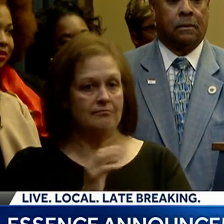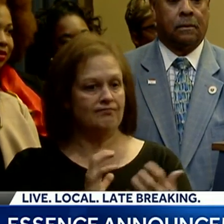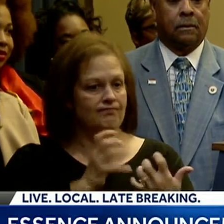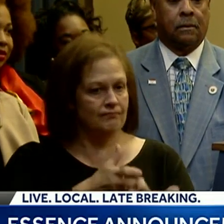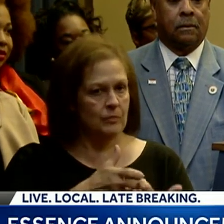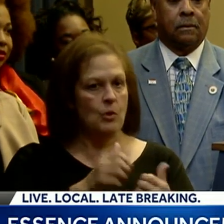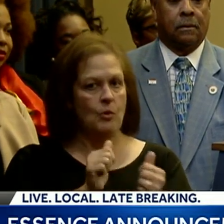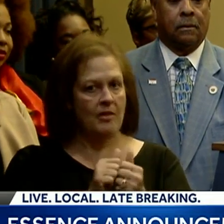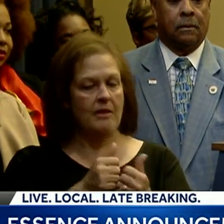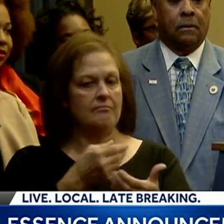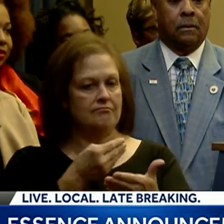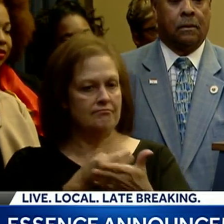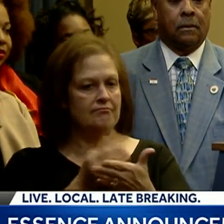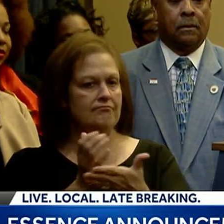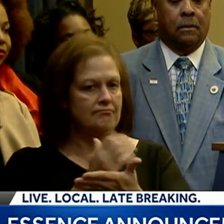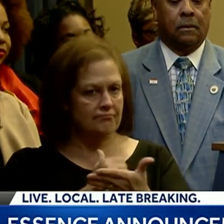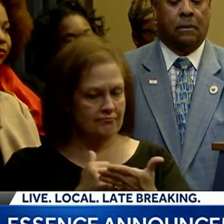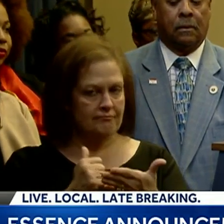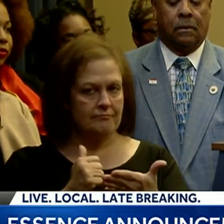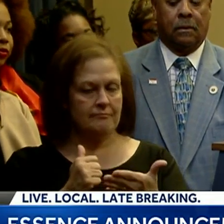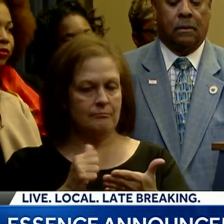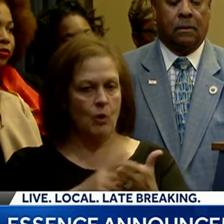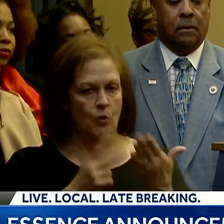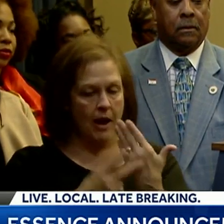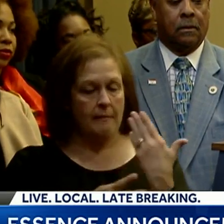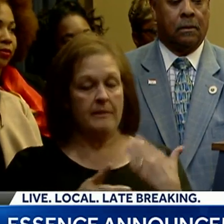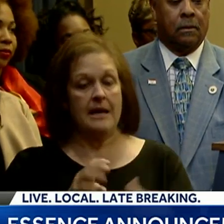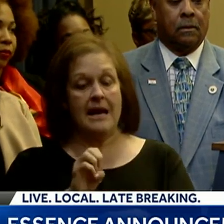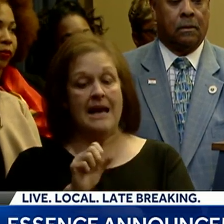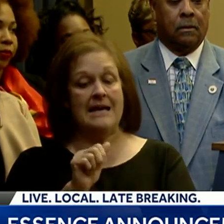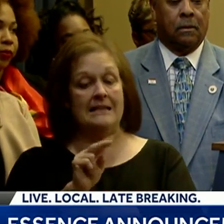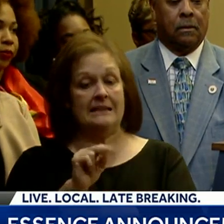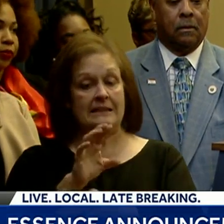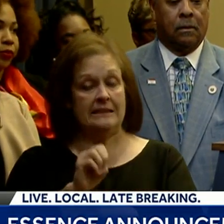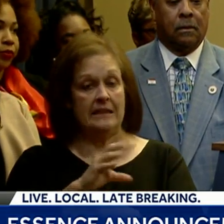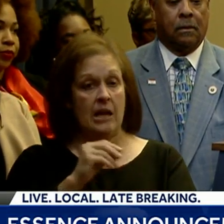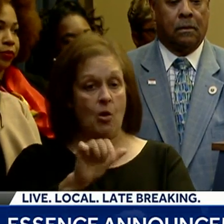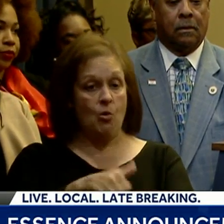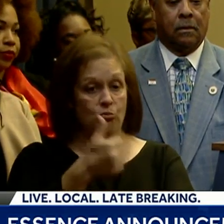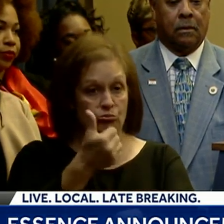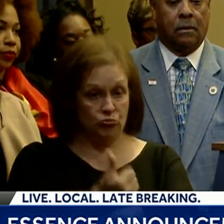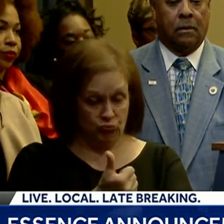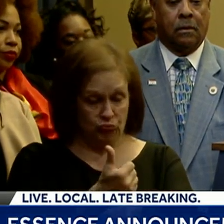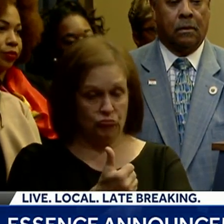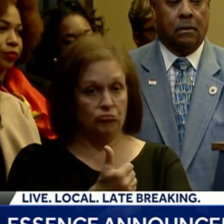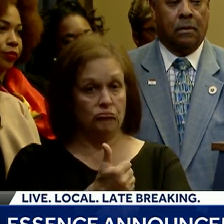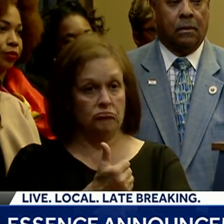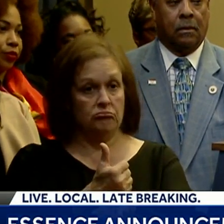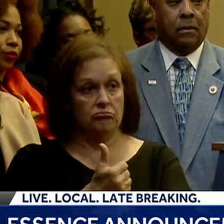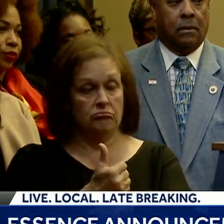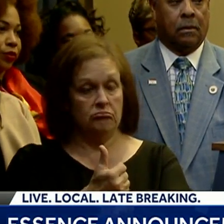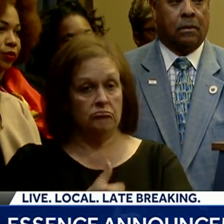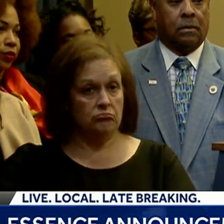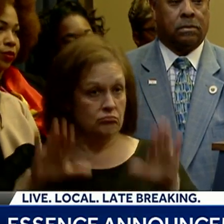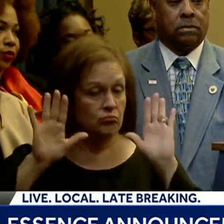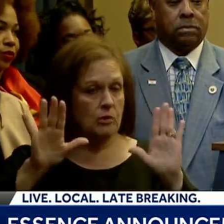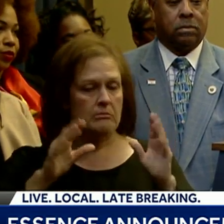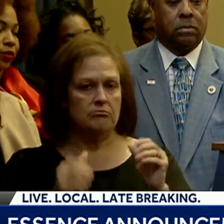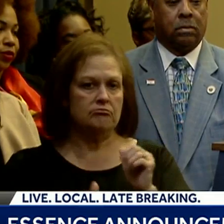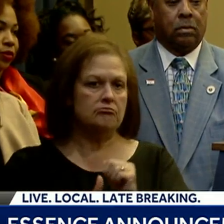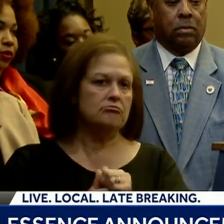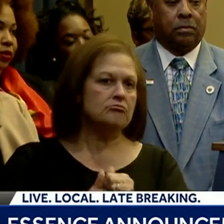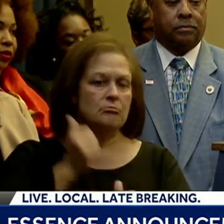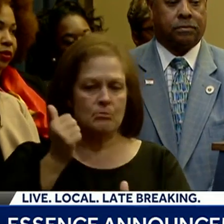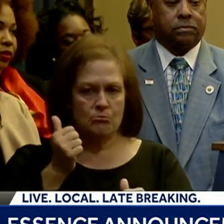an economic inclusion initiative. Essence has also established a rich legacy of convening the most powerful